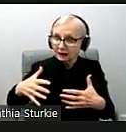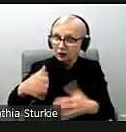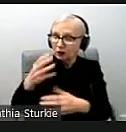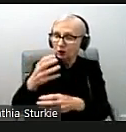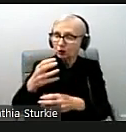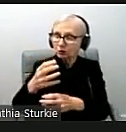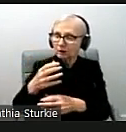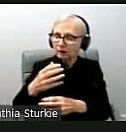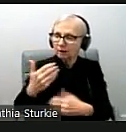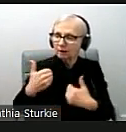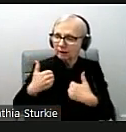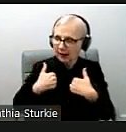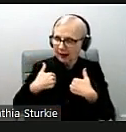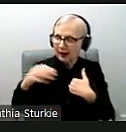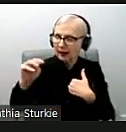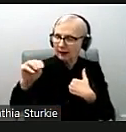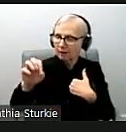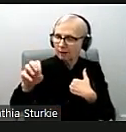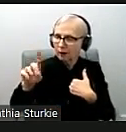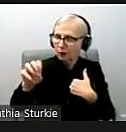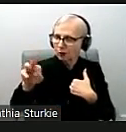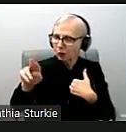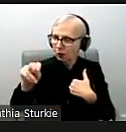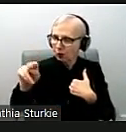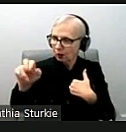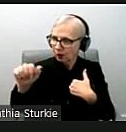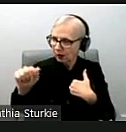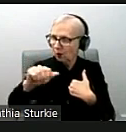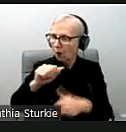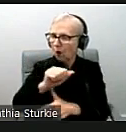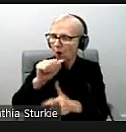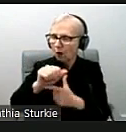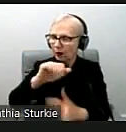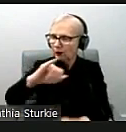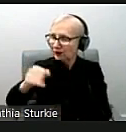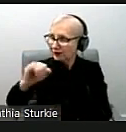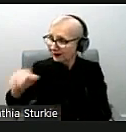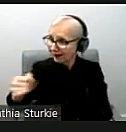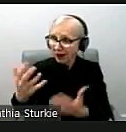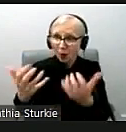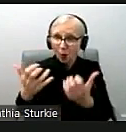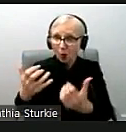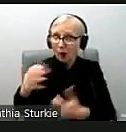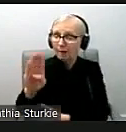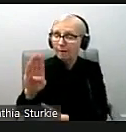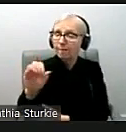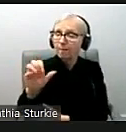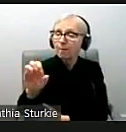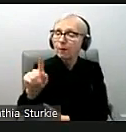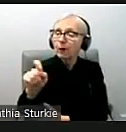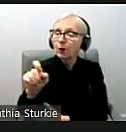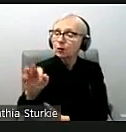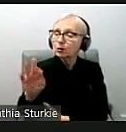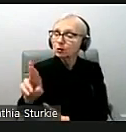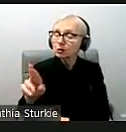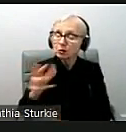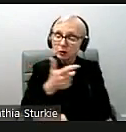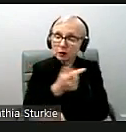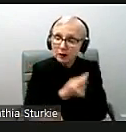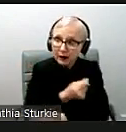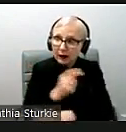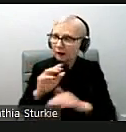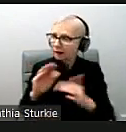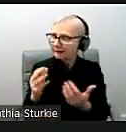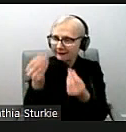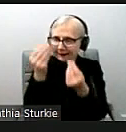who had Moderna or J&J and are anxious to get their booster shots? Anything you can tell them about, getting in the queue or anything